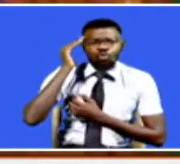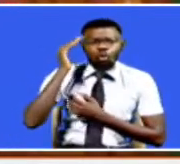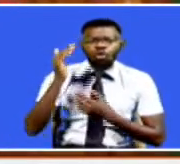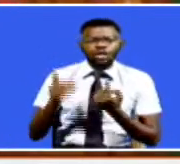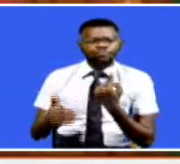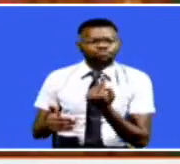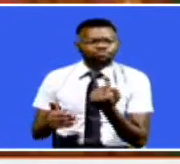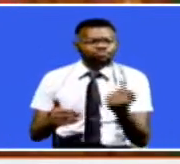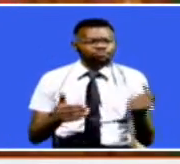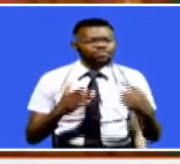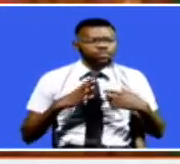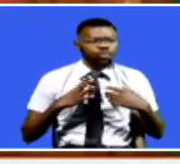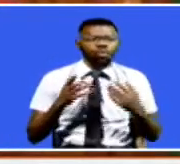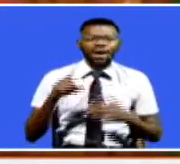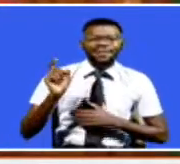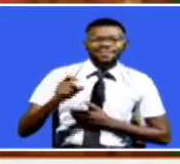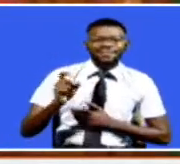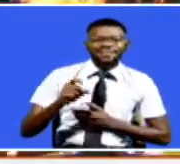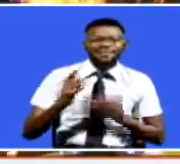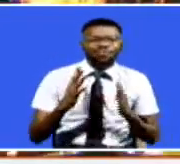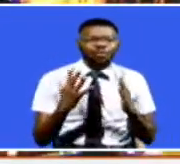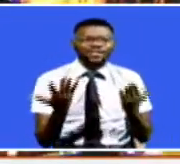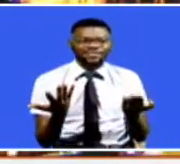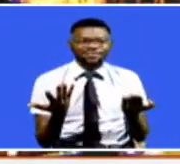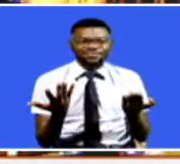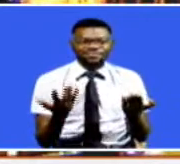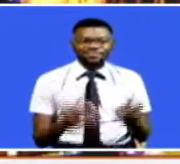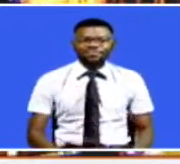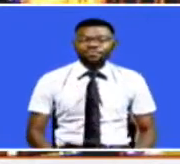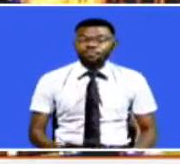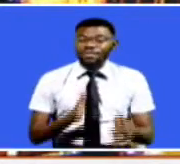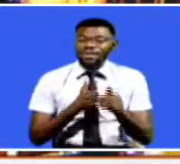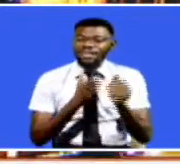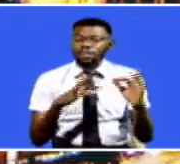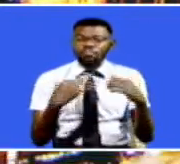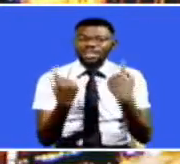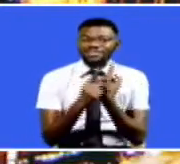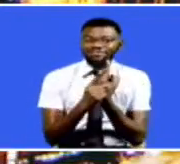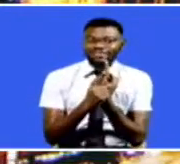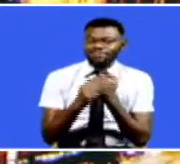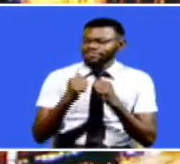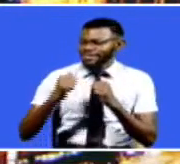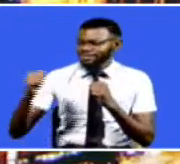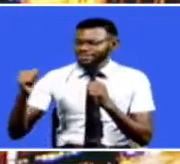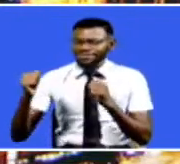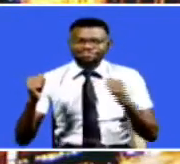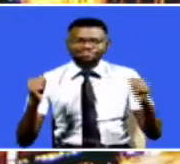every student. Leaders drawn from both sides of the political divide have given